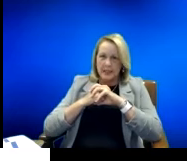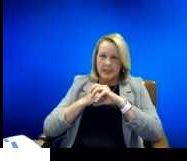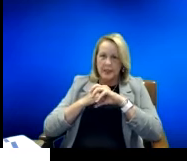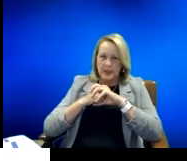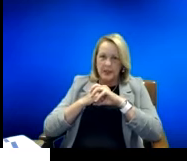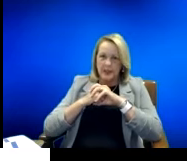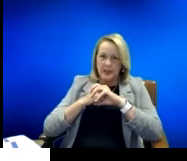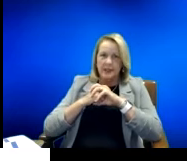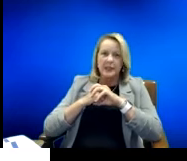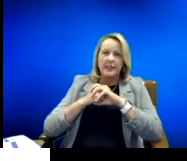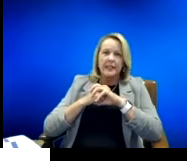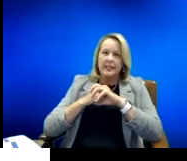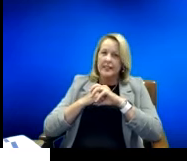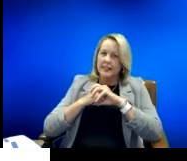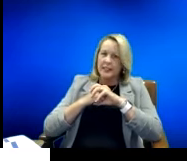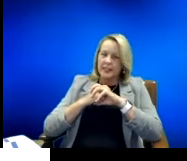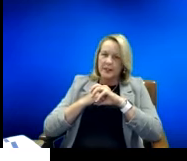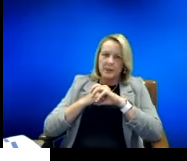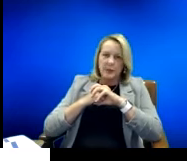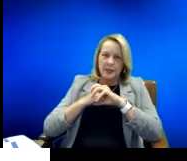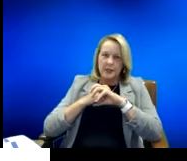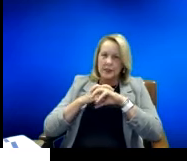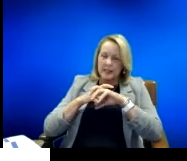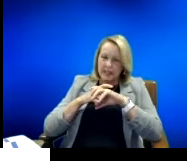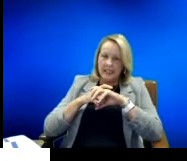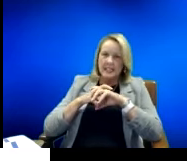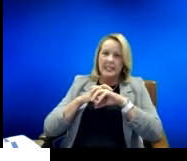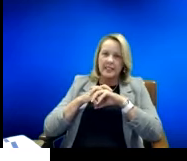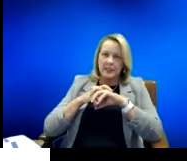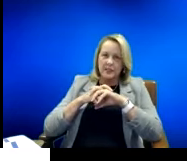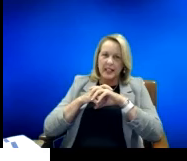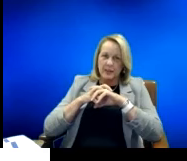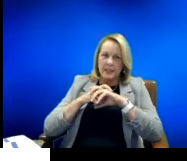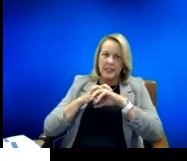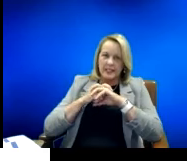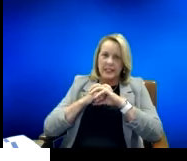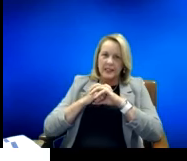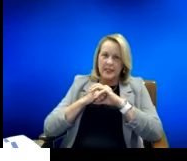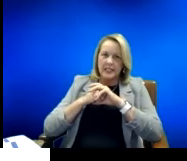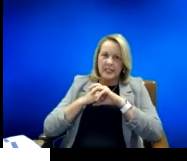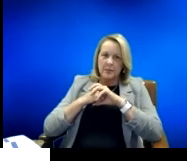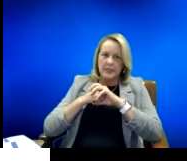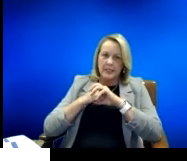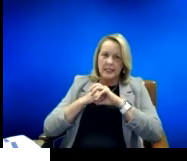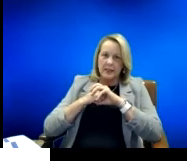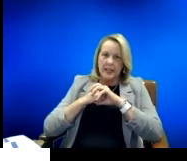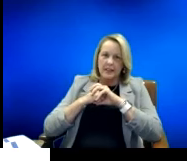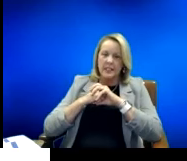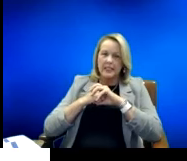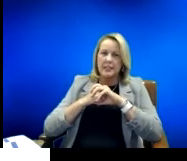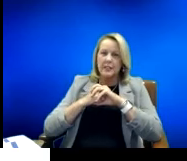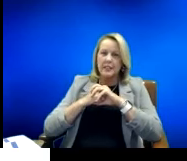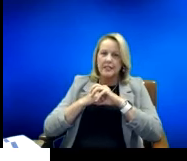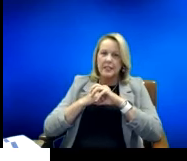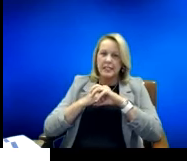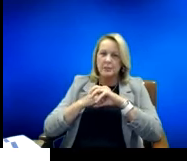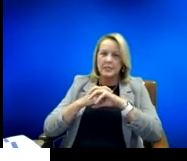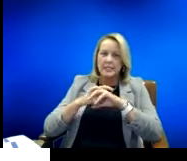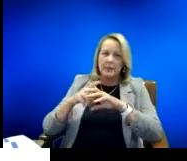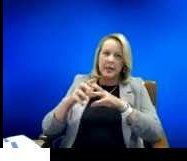I mentioned earlier. When you're investing, you've got the risk, so there is some risk involved in doing